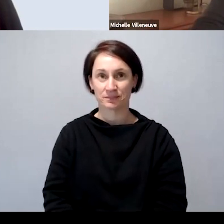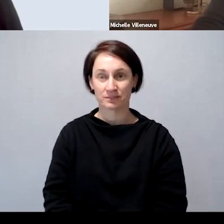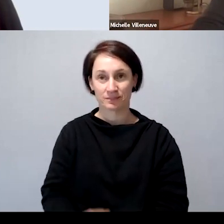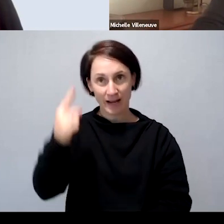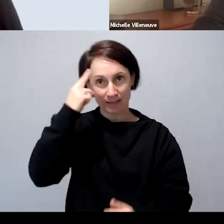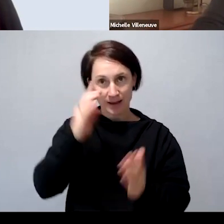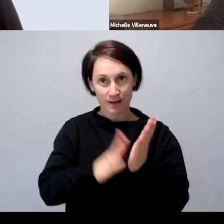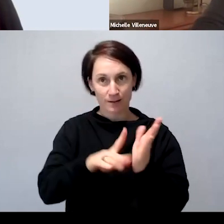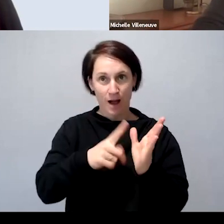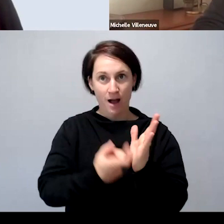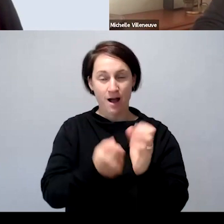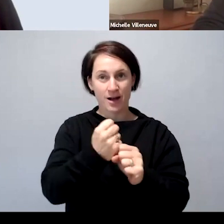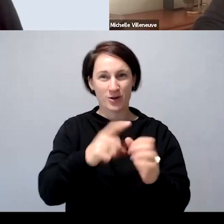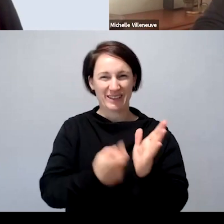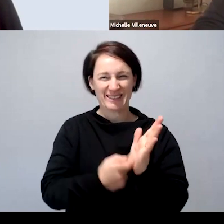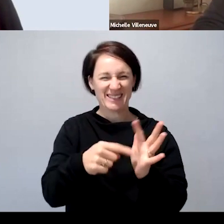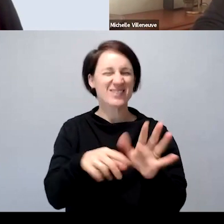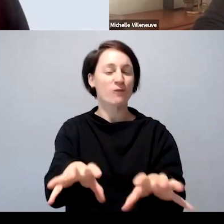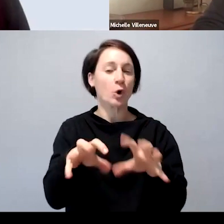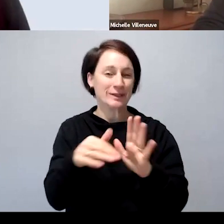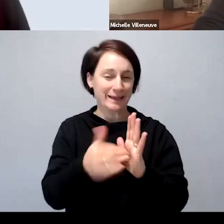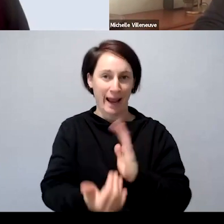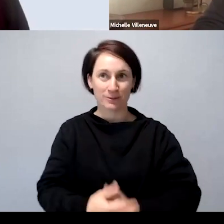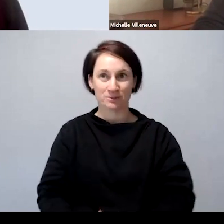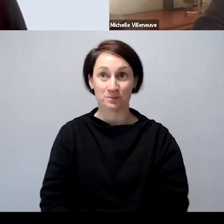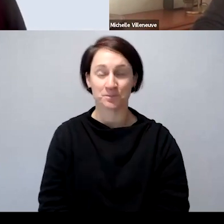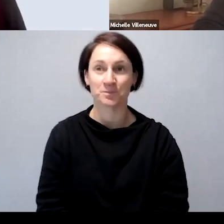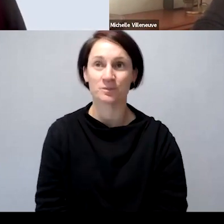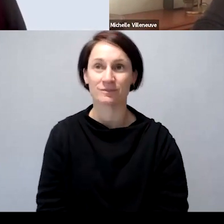And Margaret, you're just frozen on my screen a little bit.